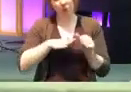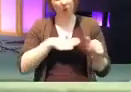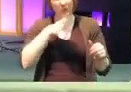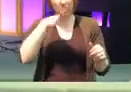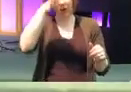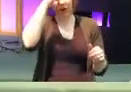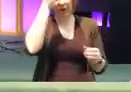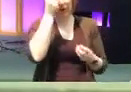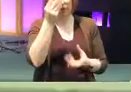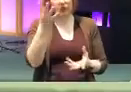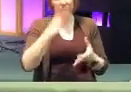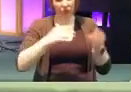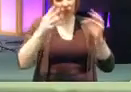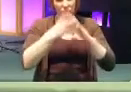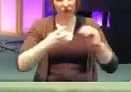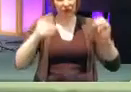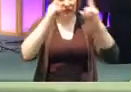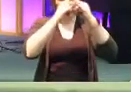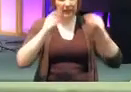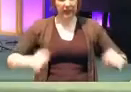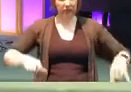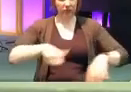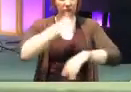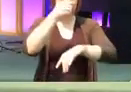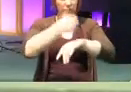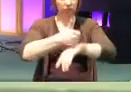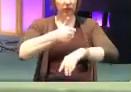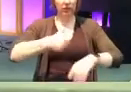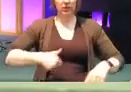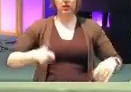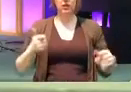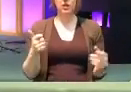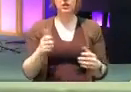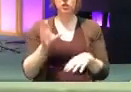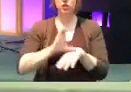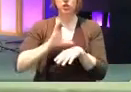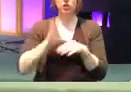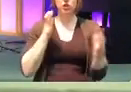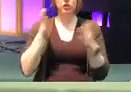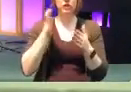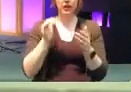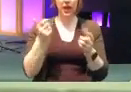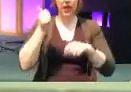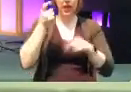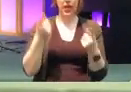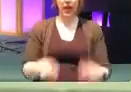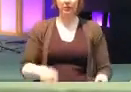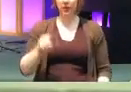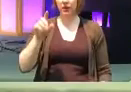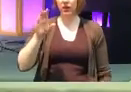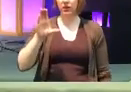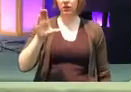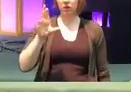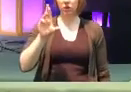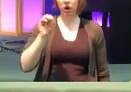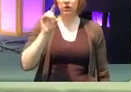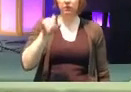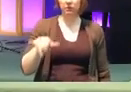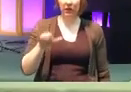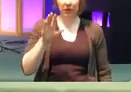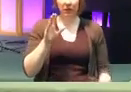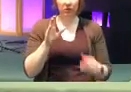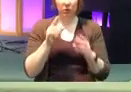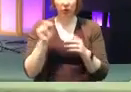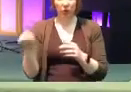story of a tent meeting, one of these revival Pentecostal church services that took place in Crosby, North Dakota, and there were some phenomenal things that were happening